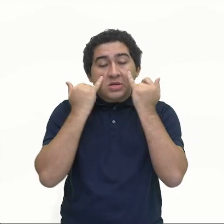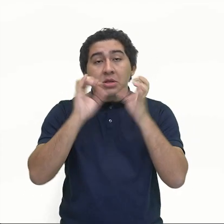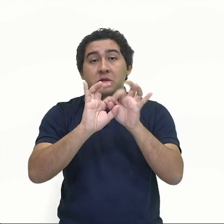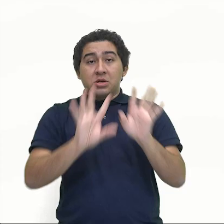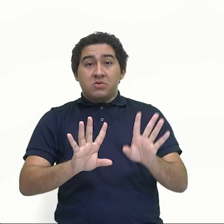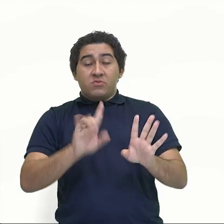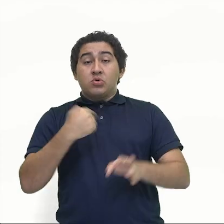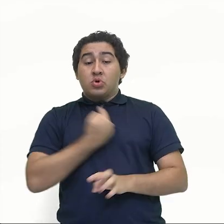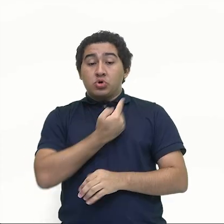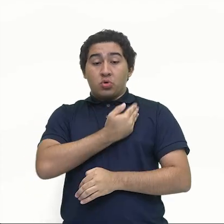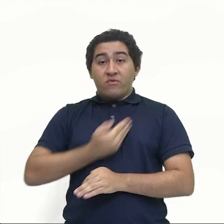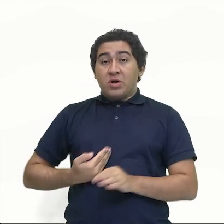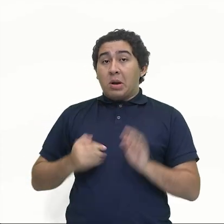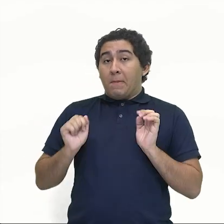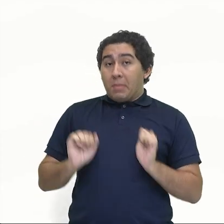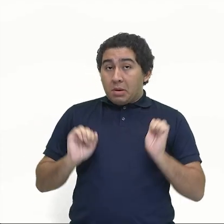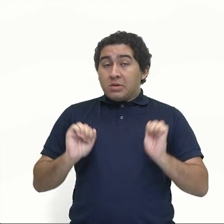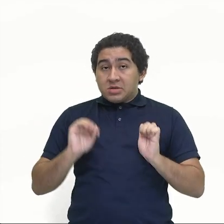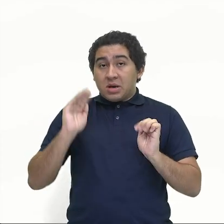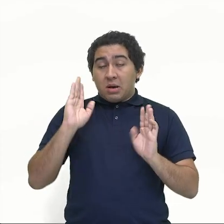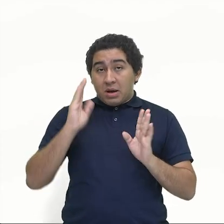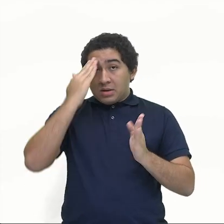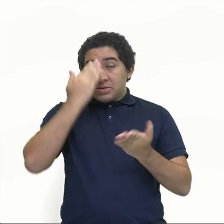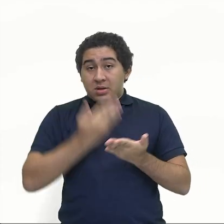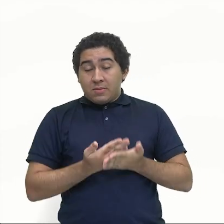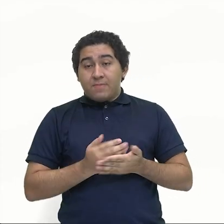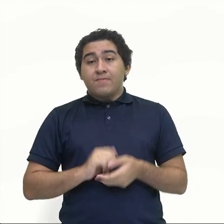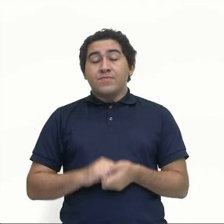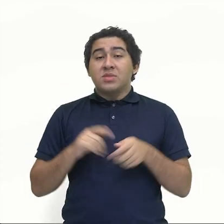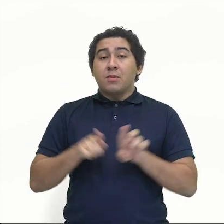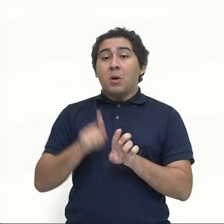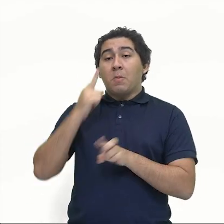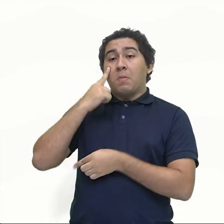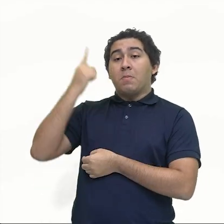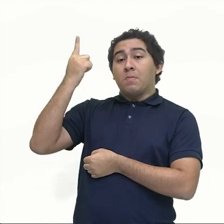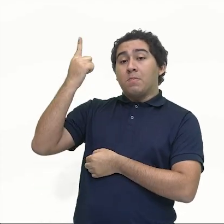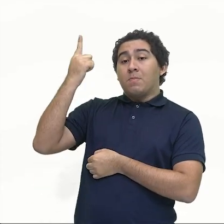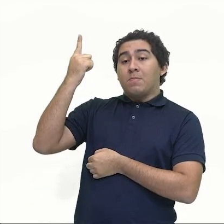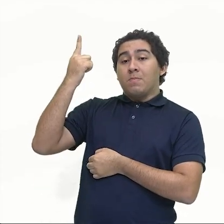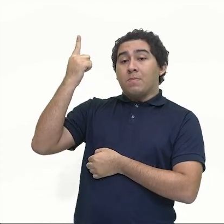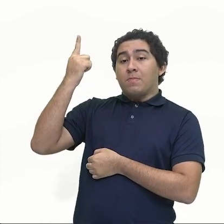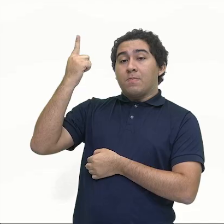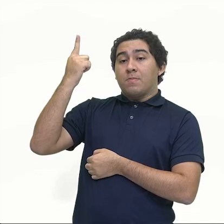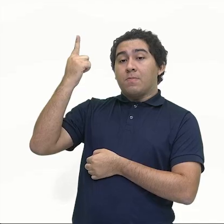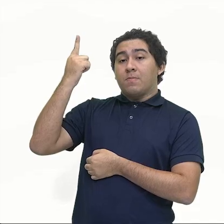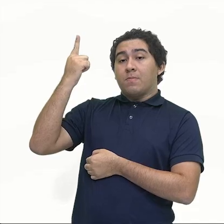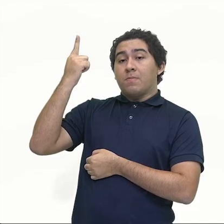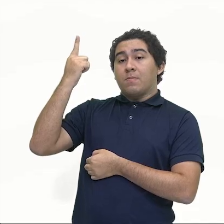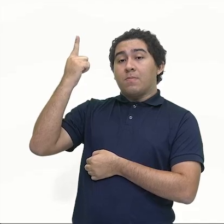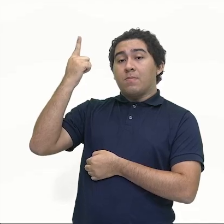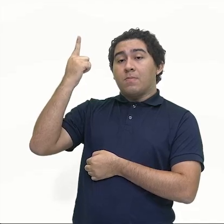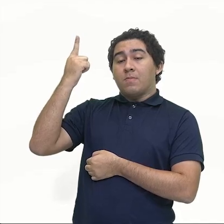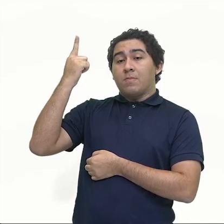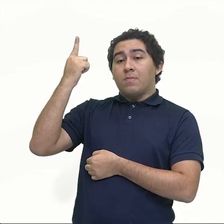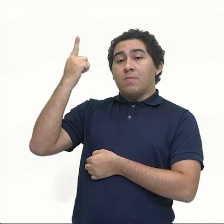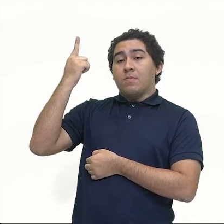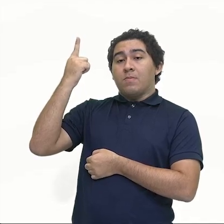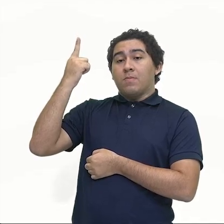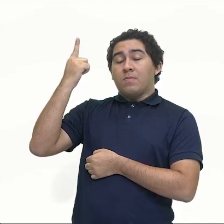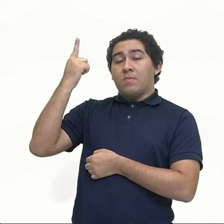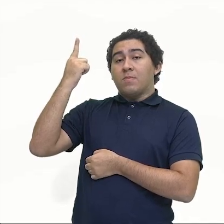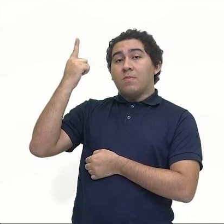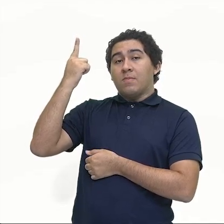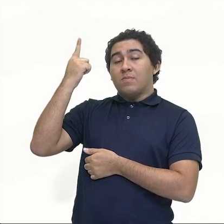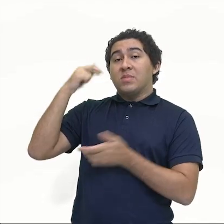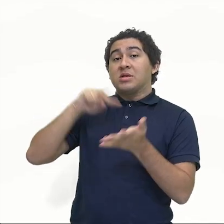confiável. E aqui ela fala, that's true. People often forget their rights and where